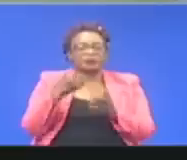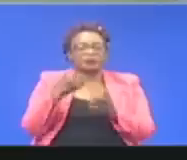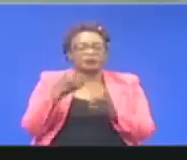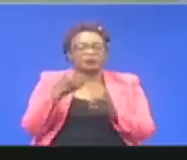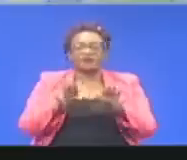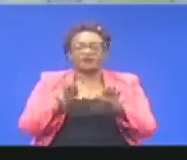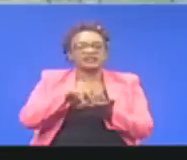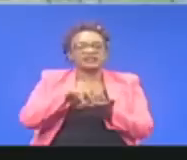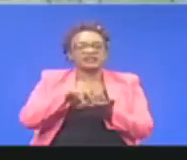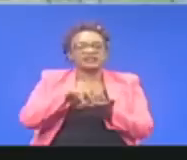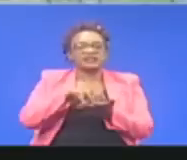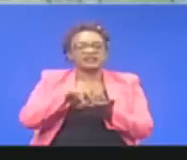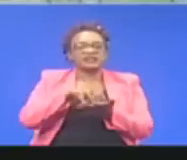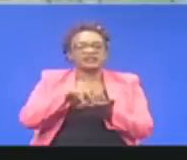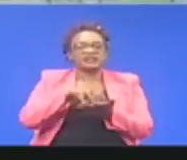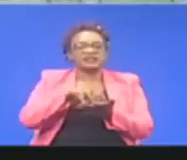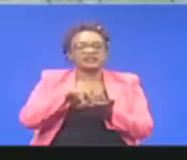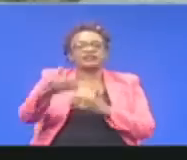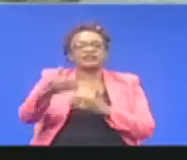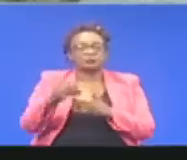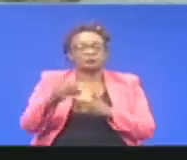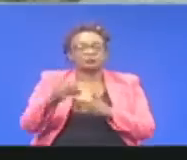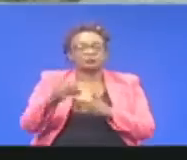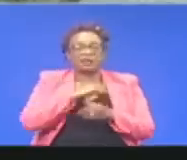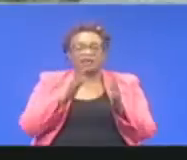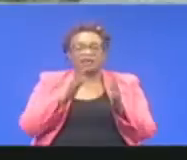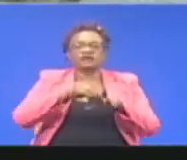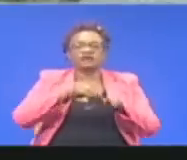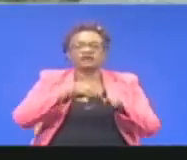future. Governor Mike Sonko is yet